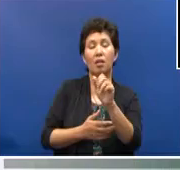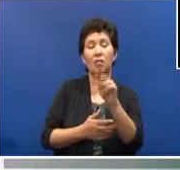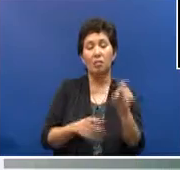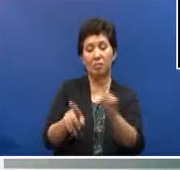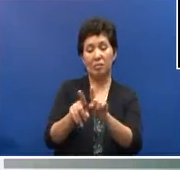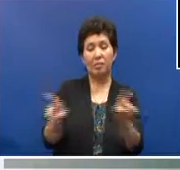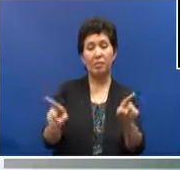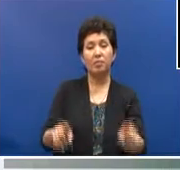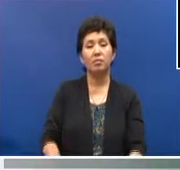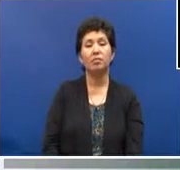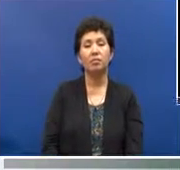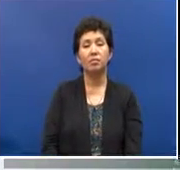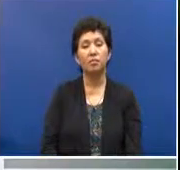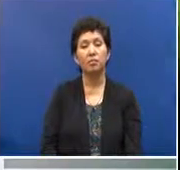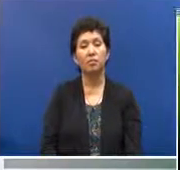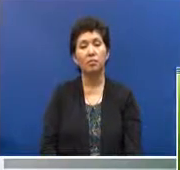differences.